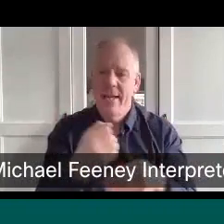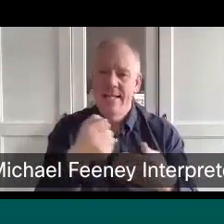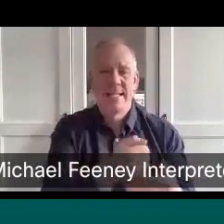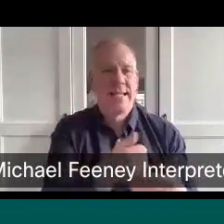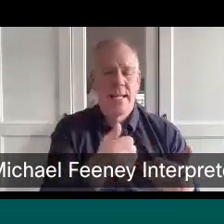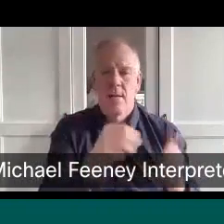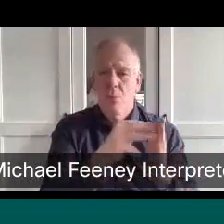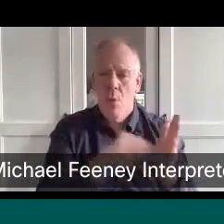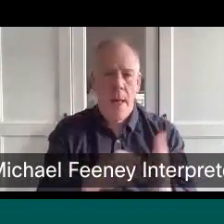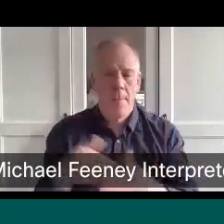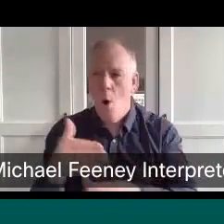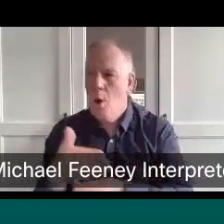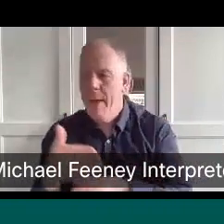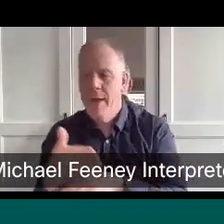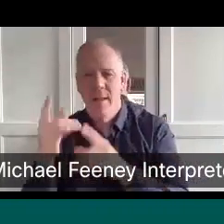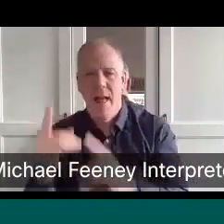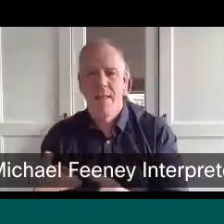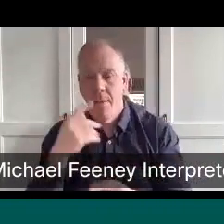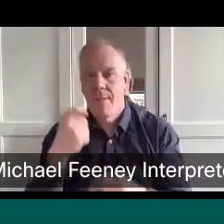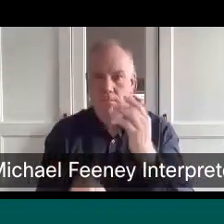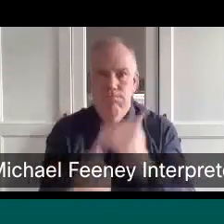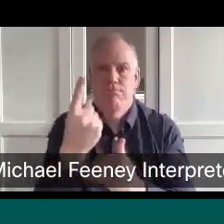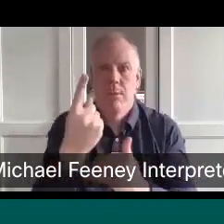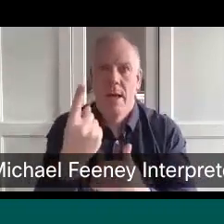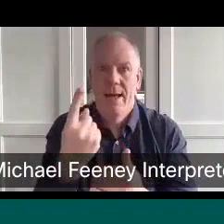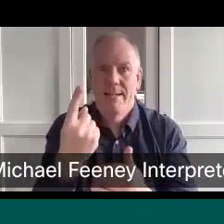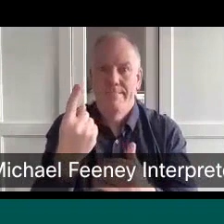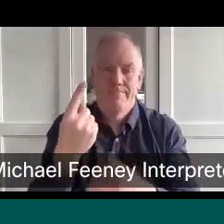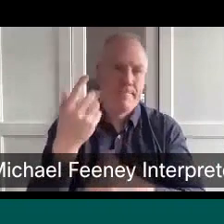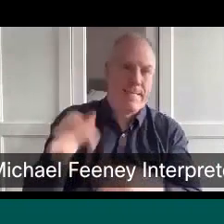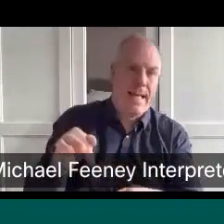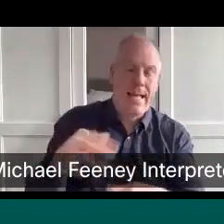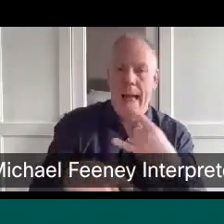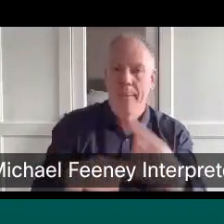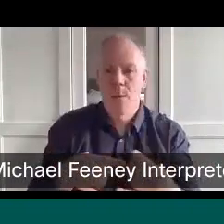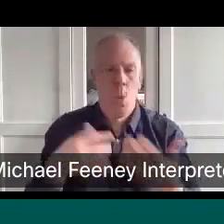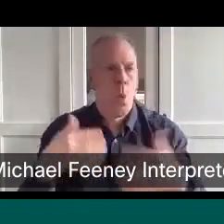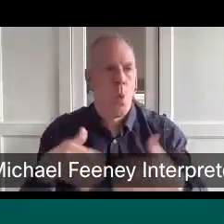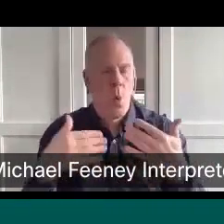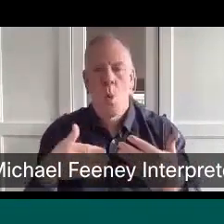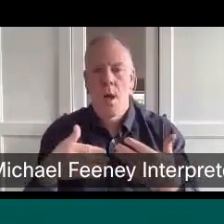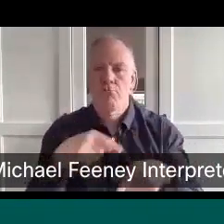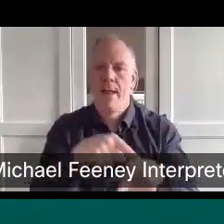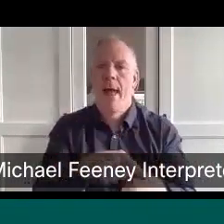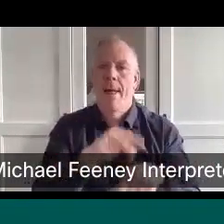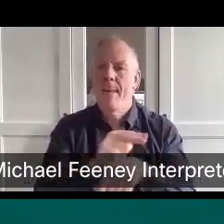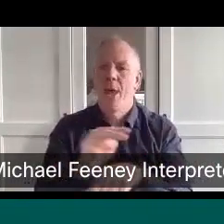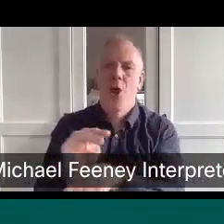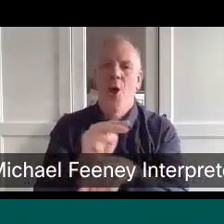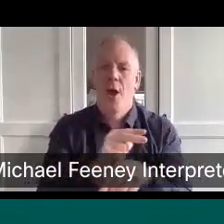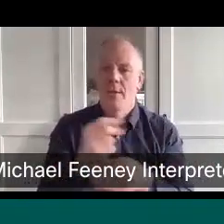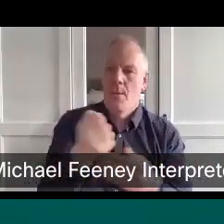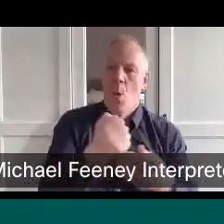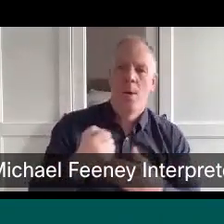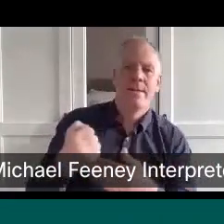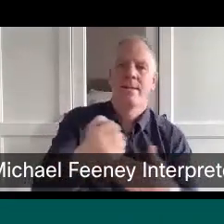health, but really when something goes wrong, probably John can allude to this as well in his role, is that when something goes wrong, you really rely on your peers to support you,